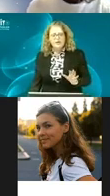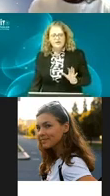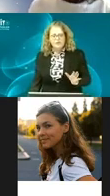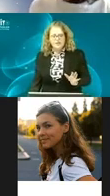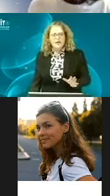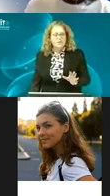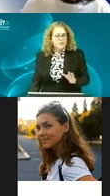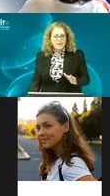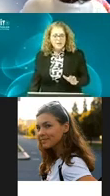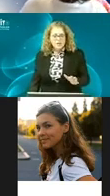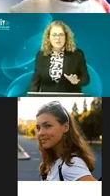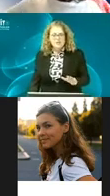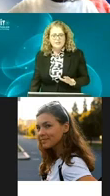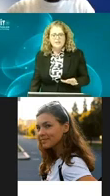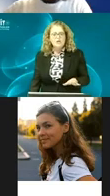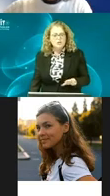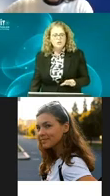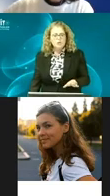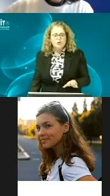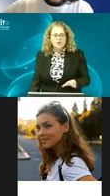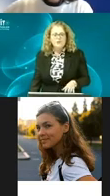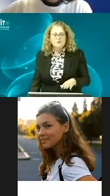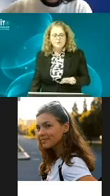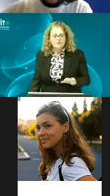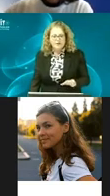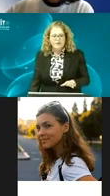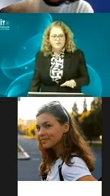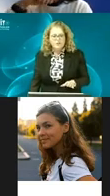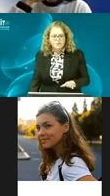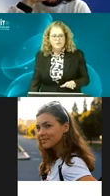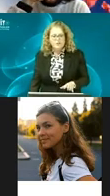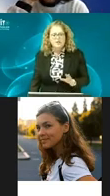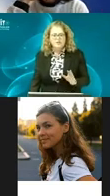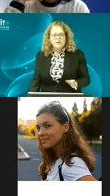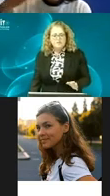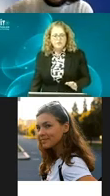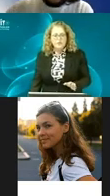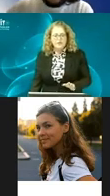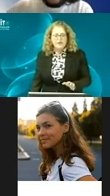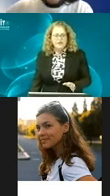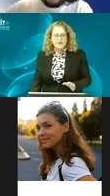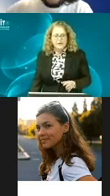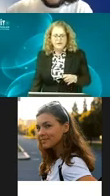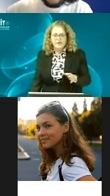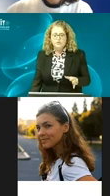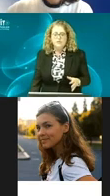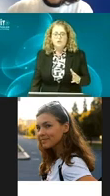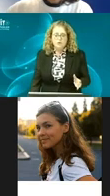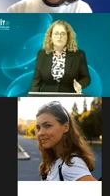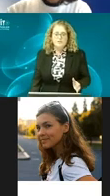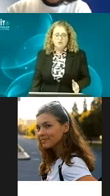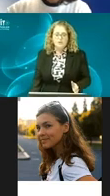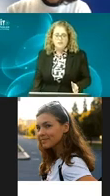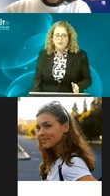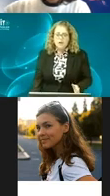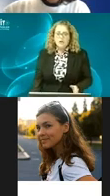really interesting. And this is not a new project, but it's a very interesting project and a very interesting choice